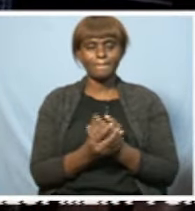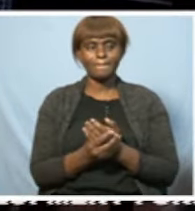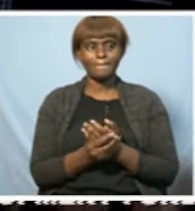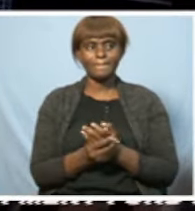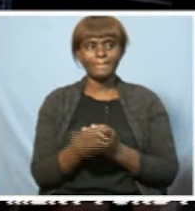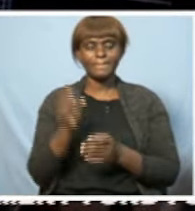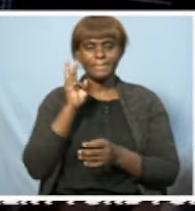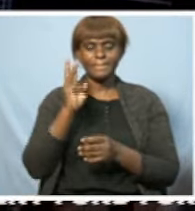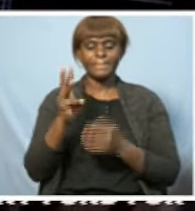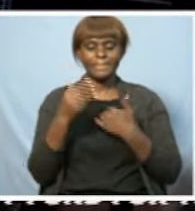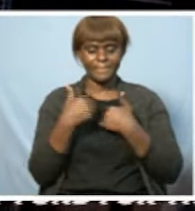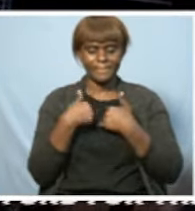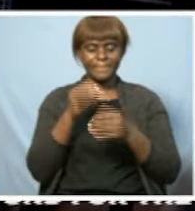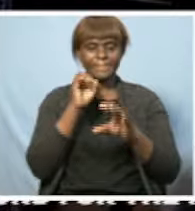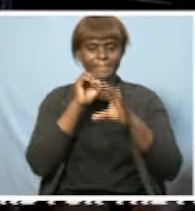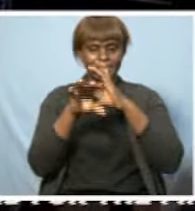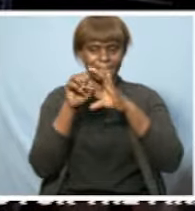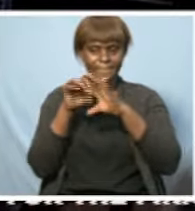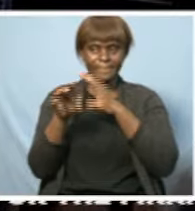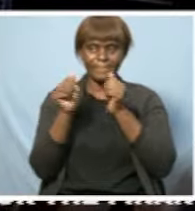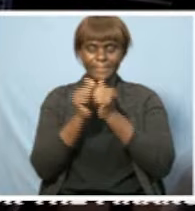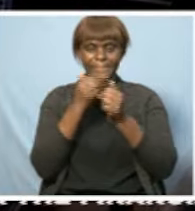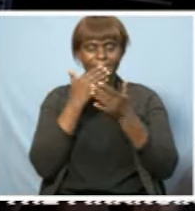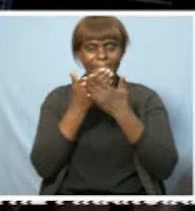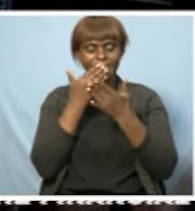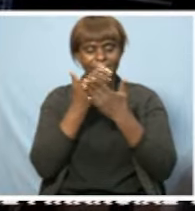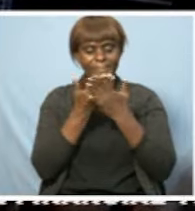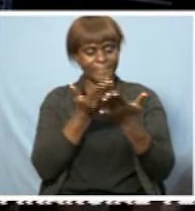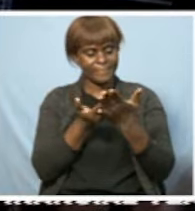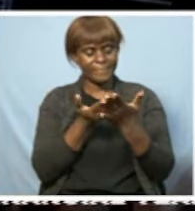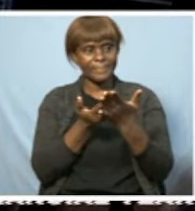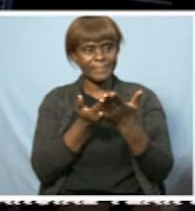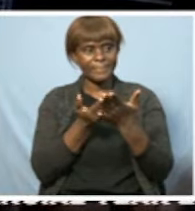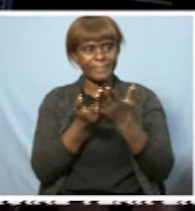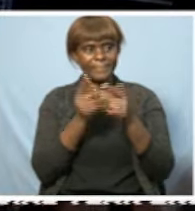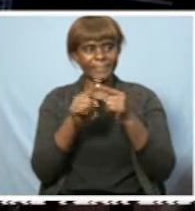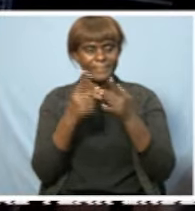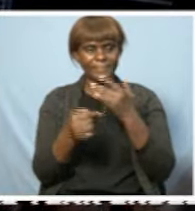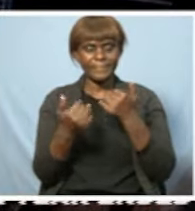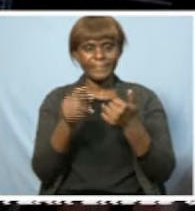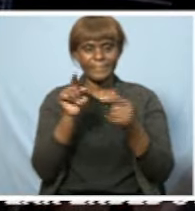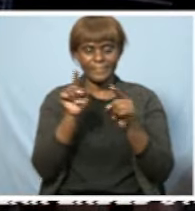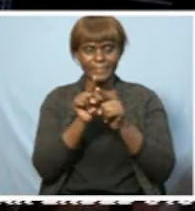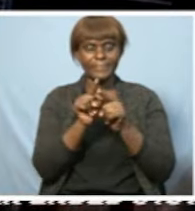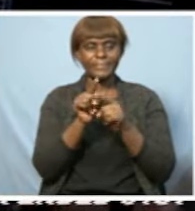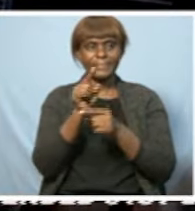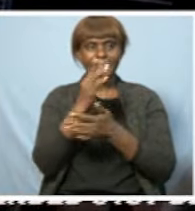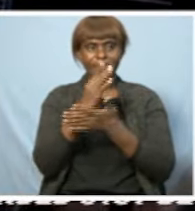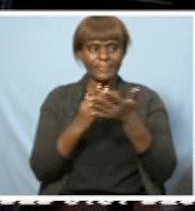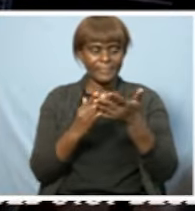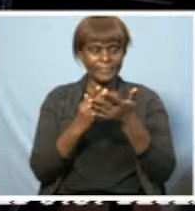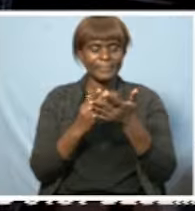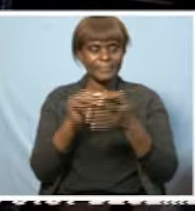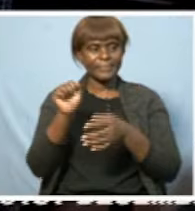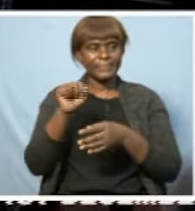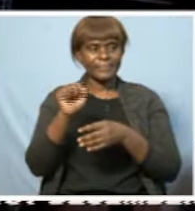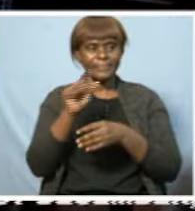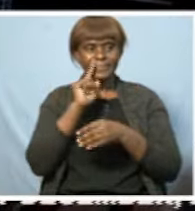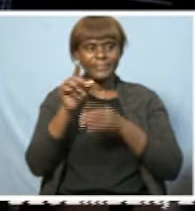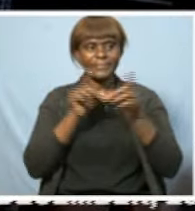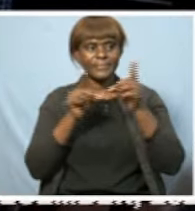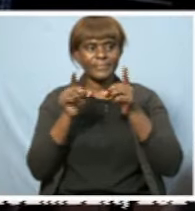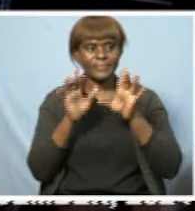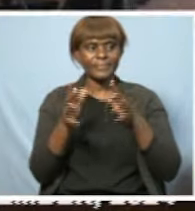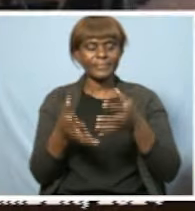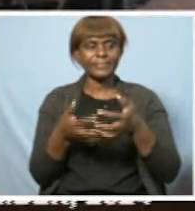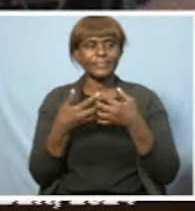have been credited with a very nice quenue at that particular hour. Yes, Director Engineering.